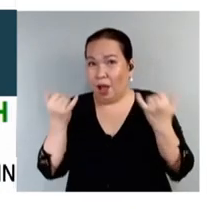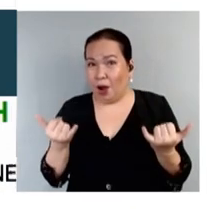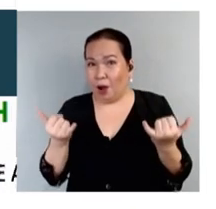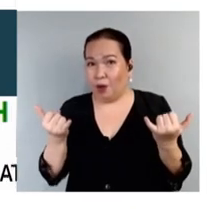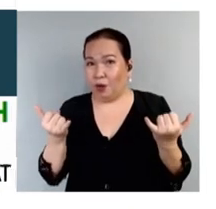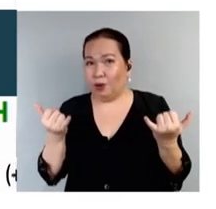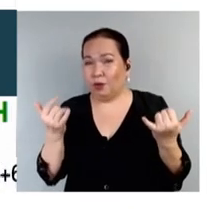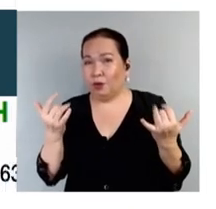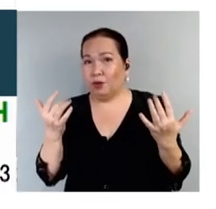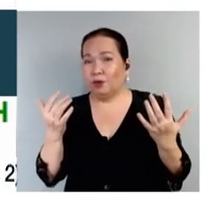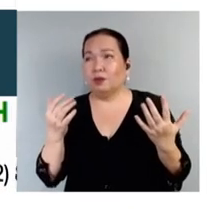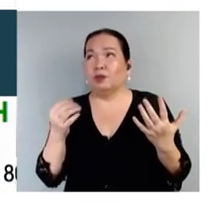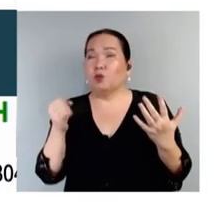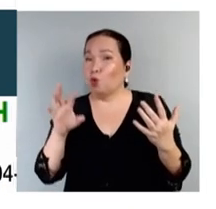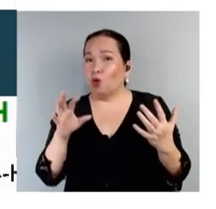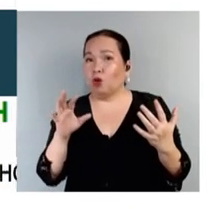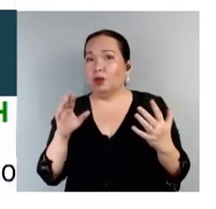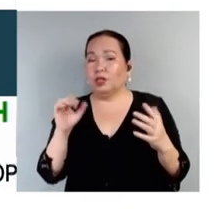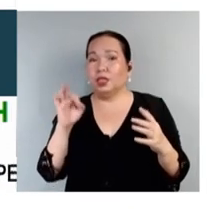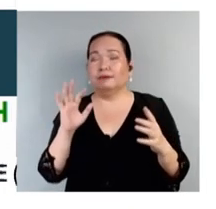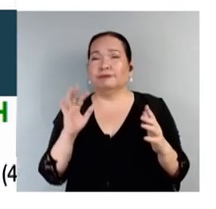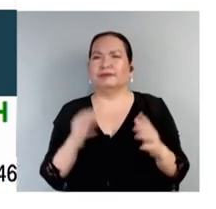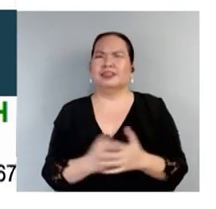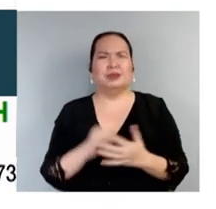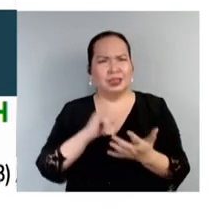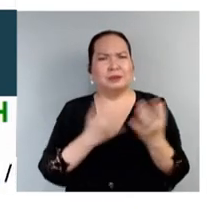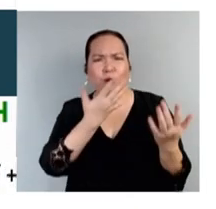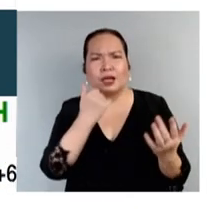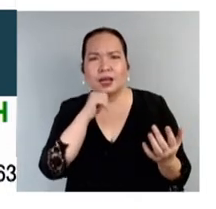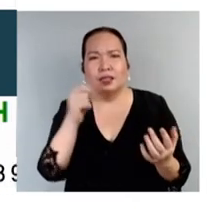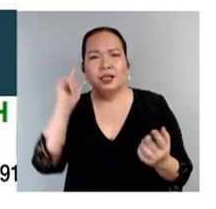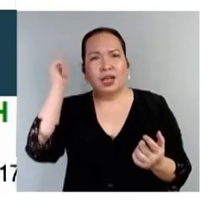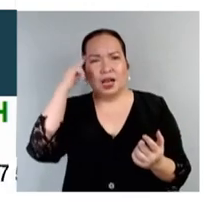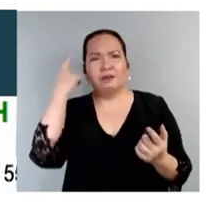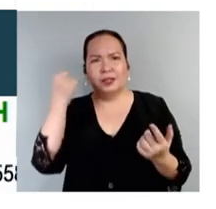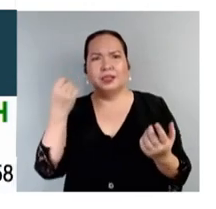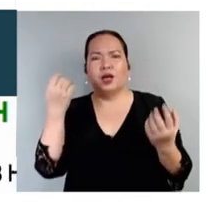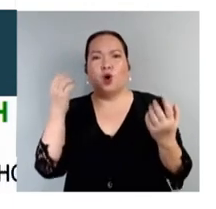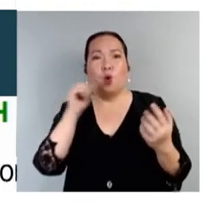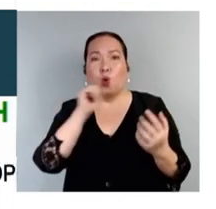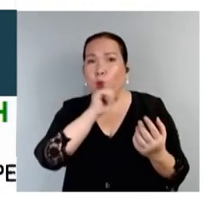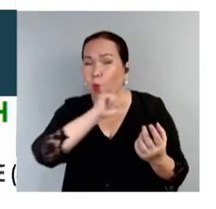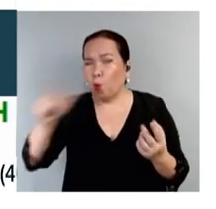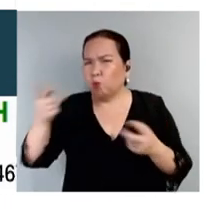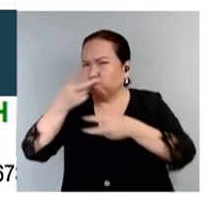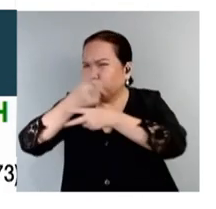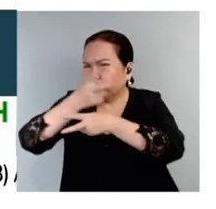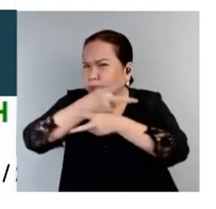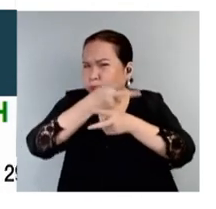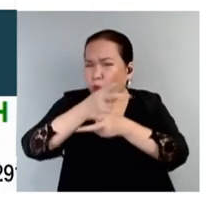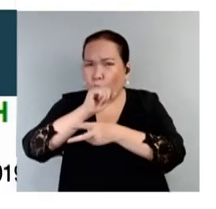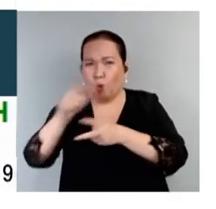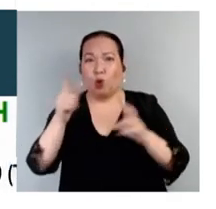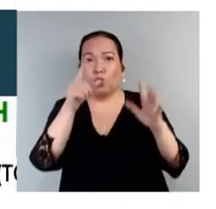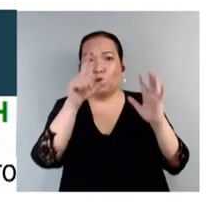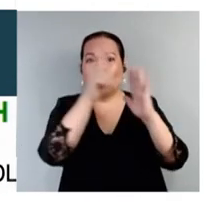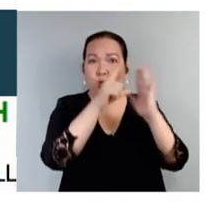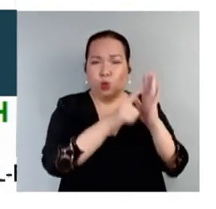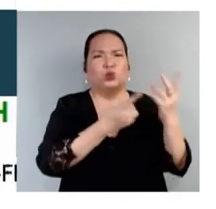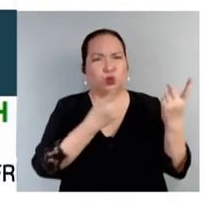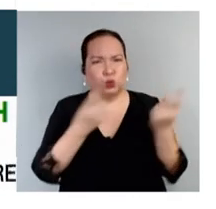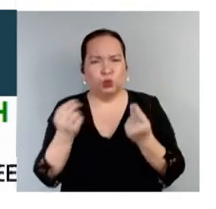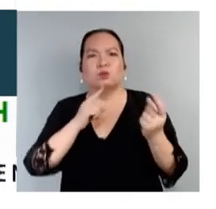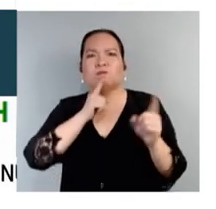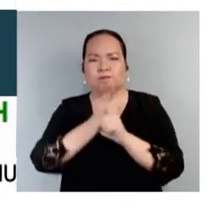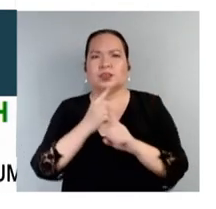the government will simply make sure that much of these laws are really implemented seriously